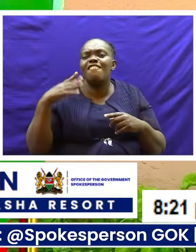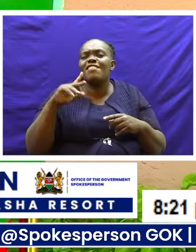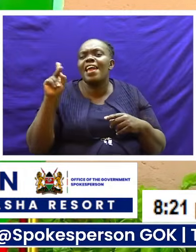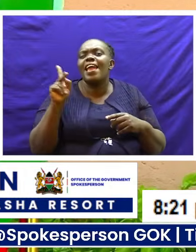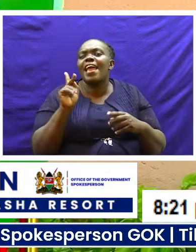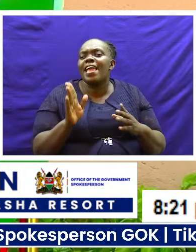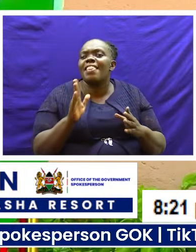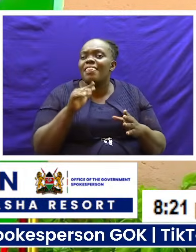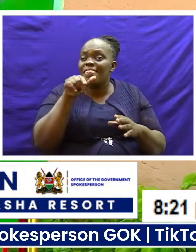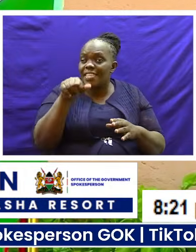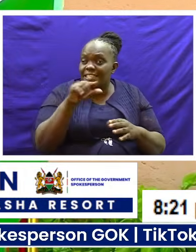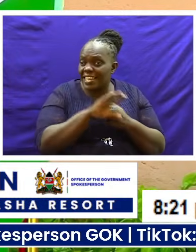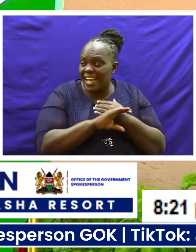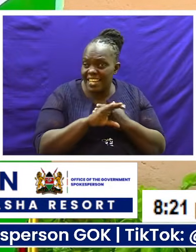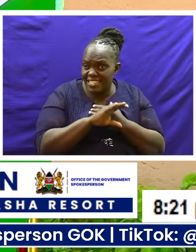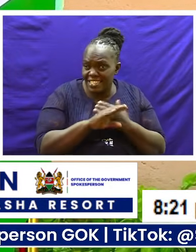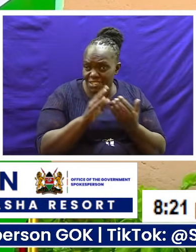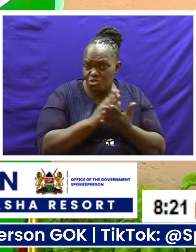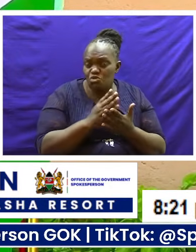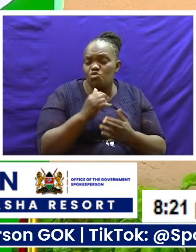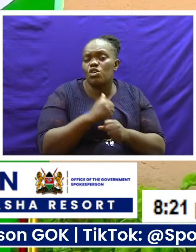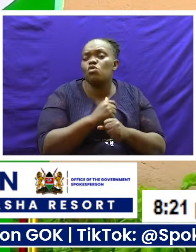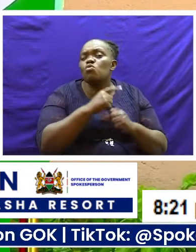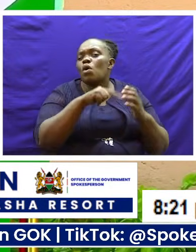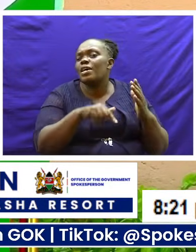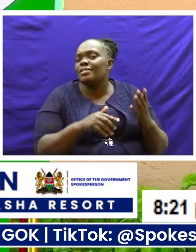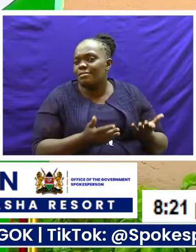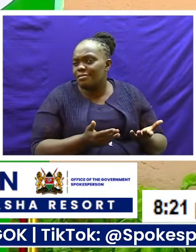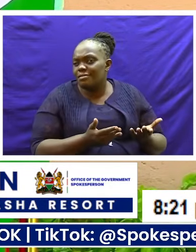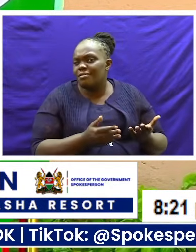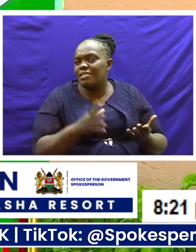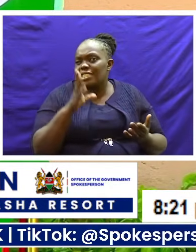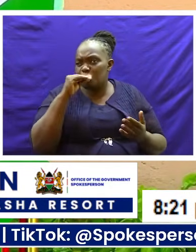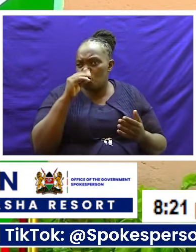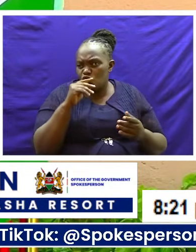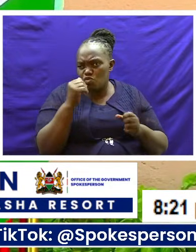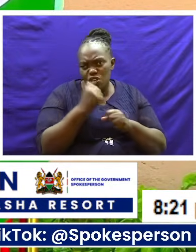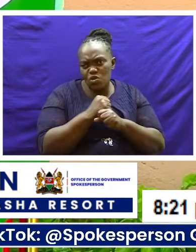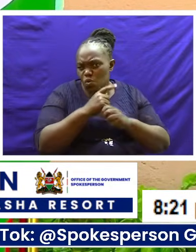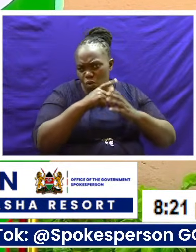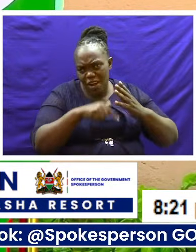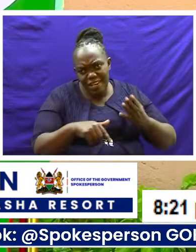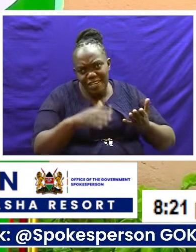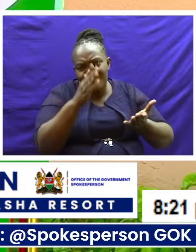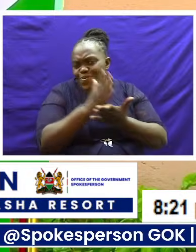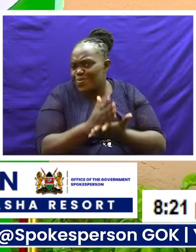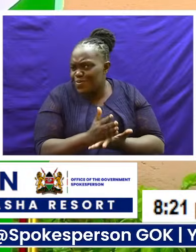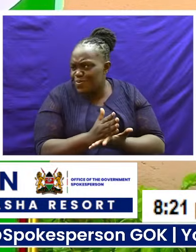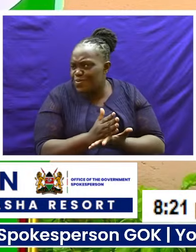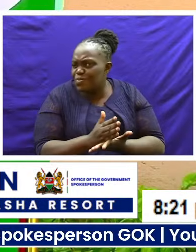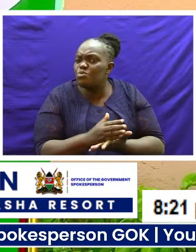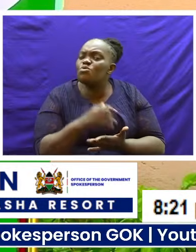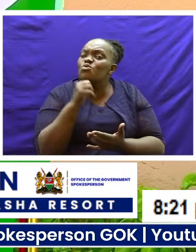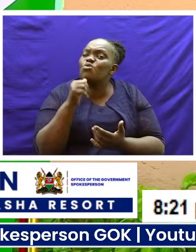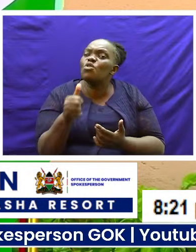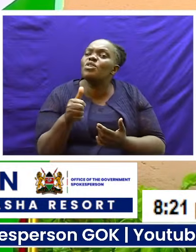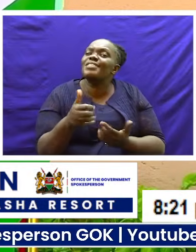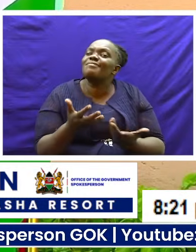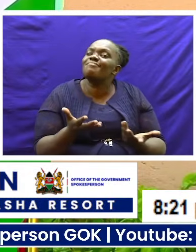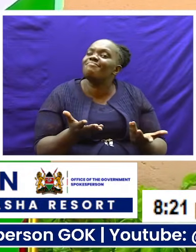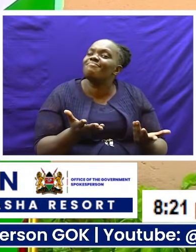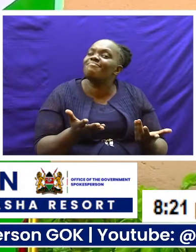this country. So what we do, Spox, of course, we are known to be very